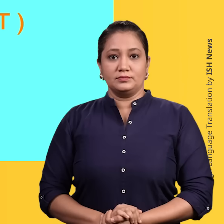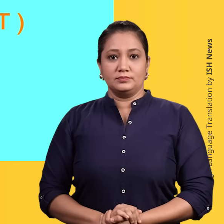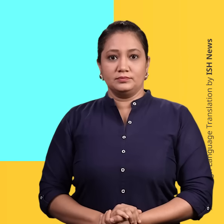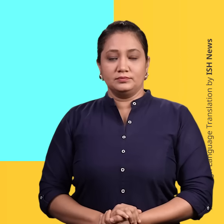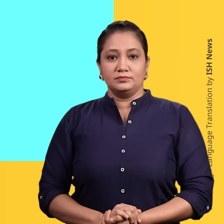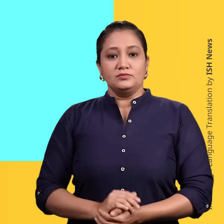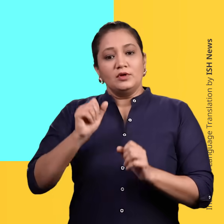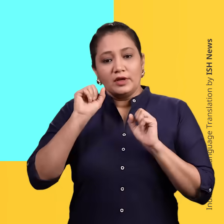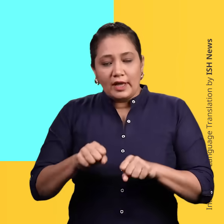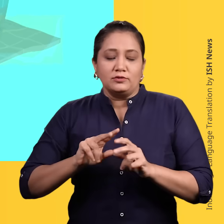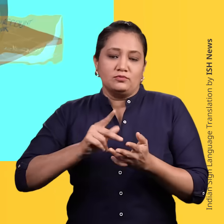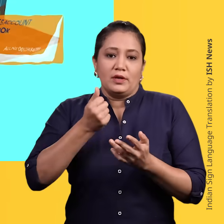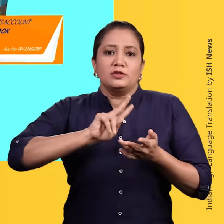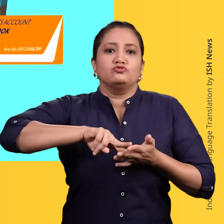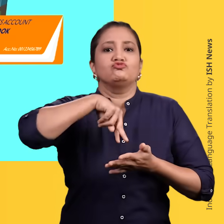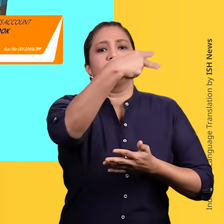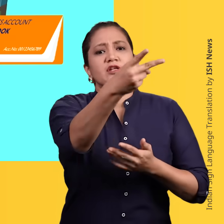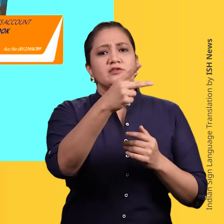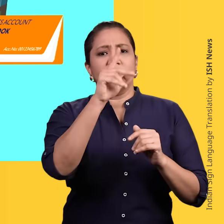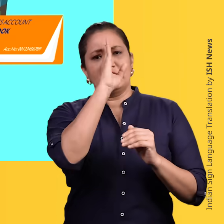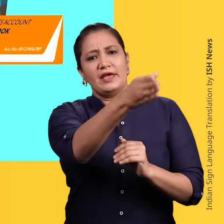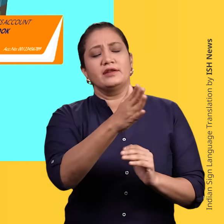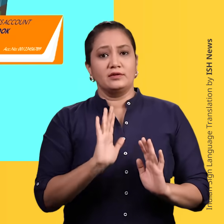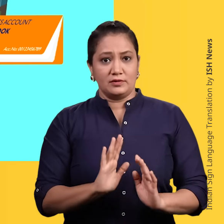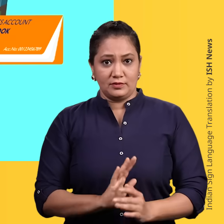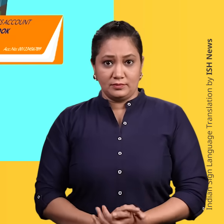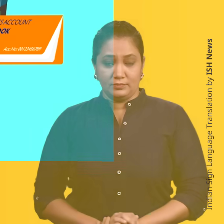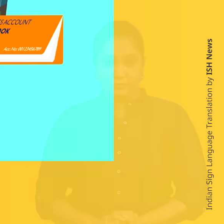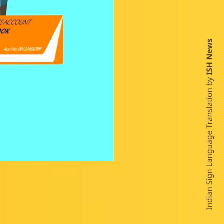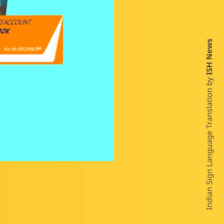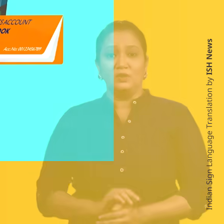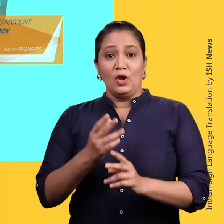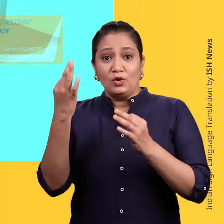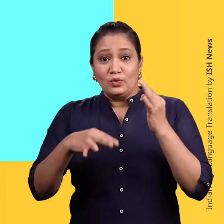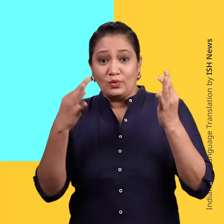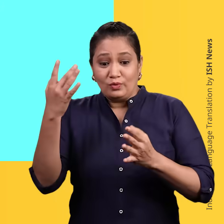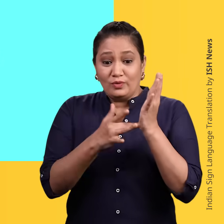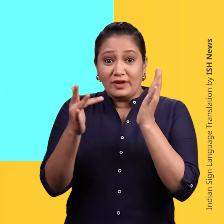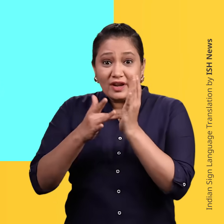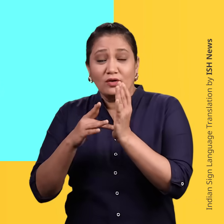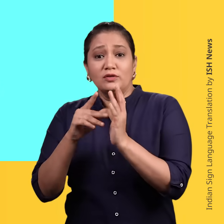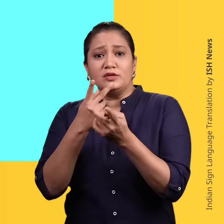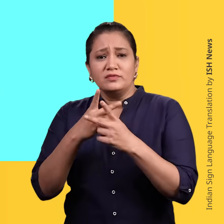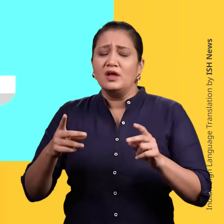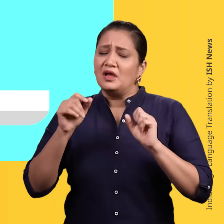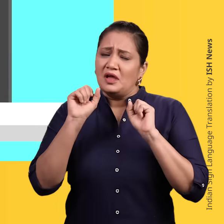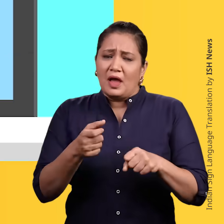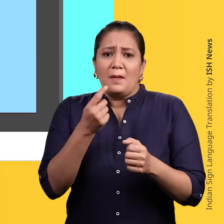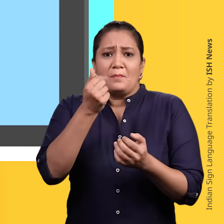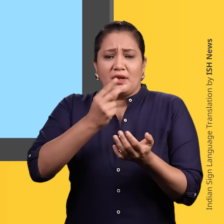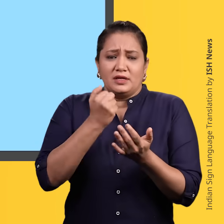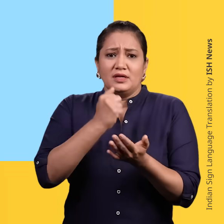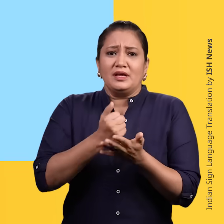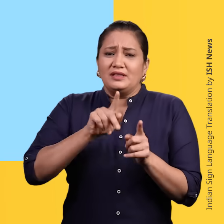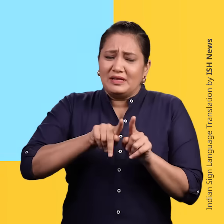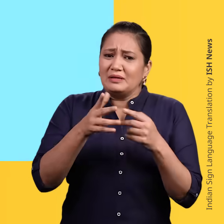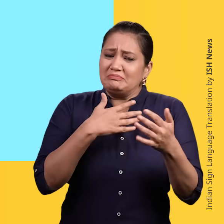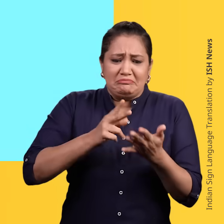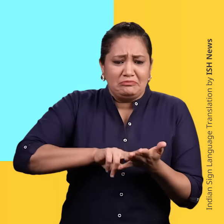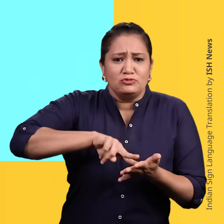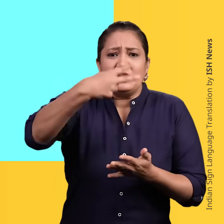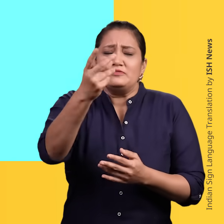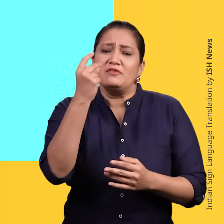(NEFT) to transfer money to Rishabh's account. With these new technologies, one can transfer